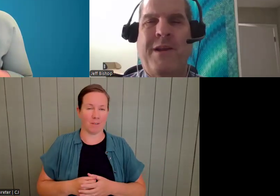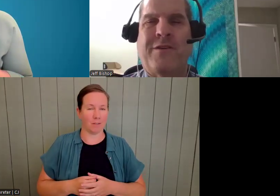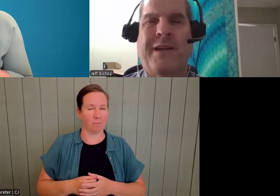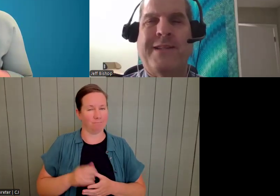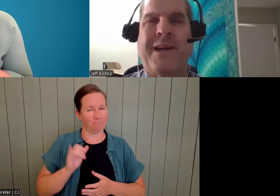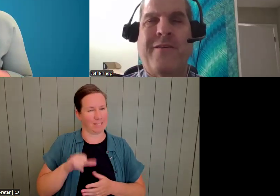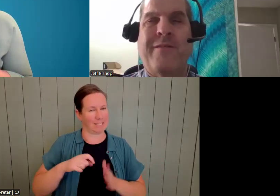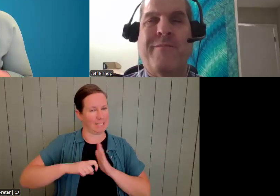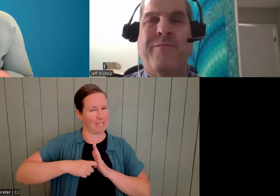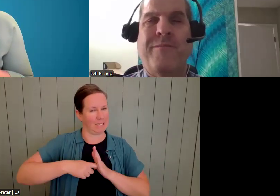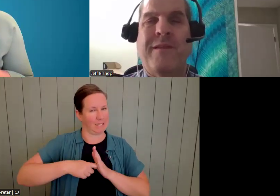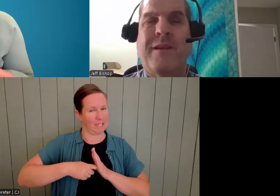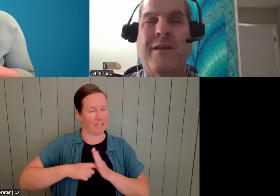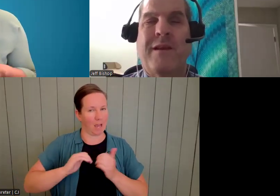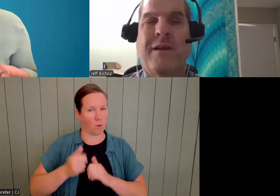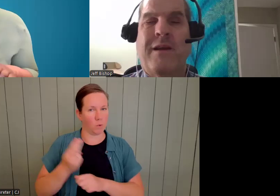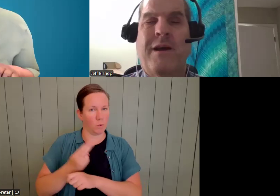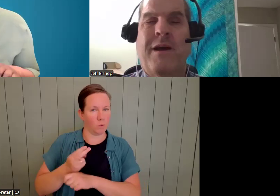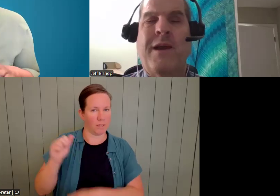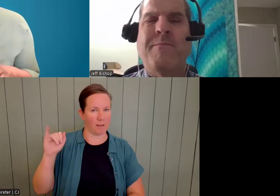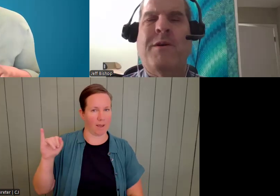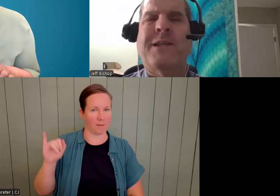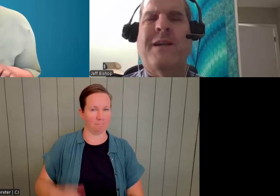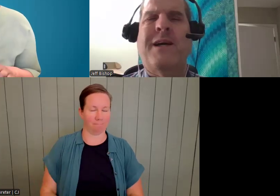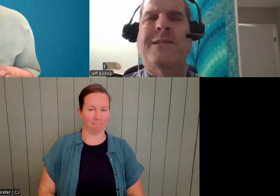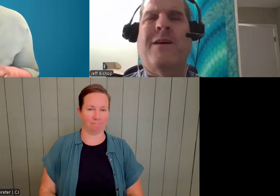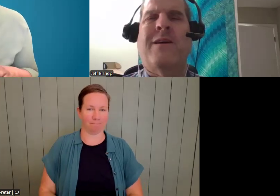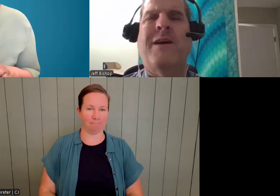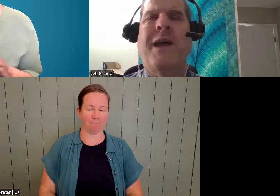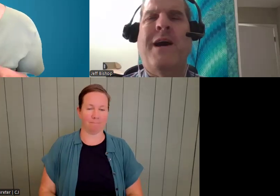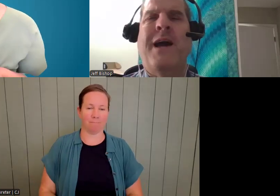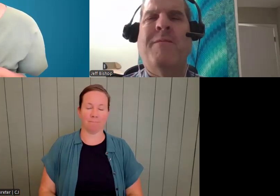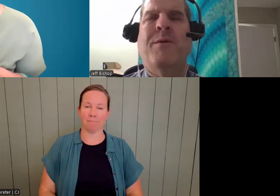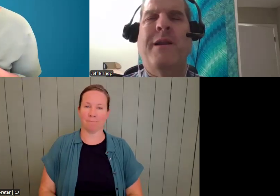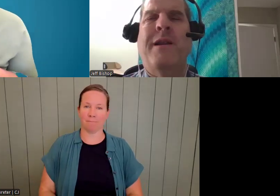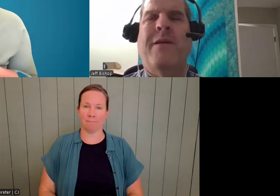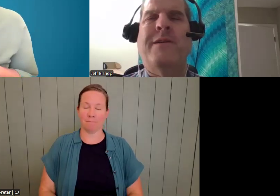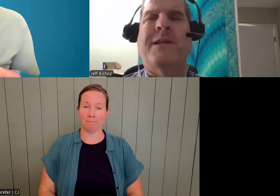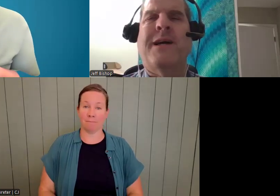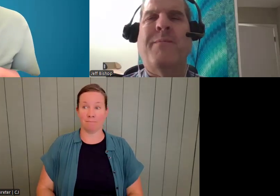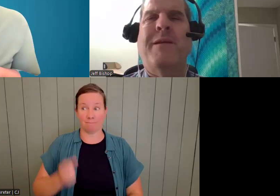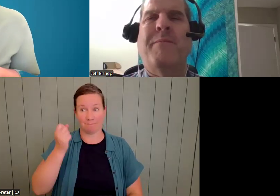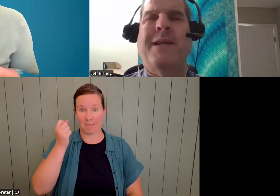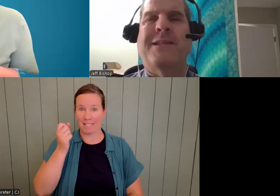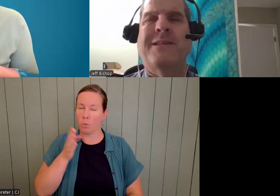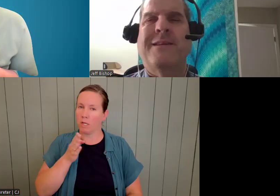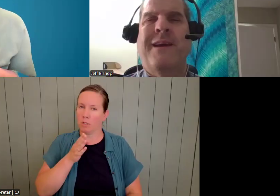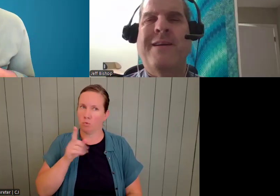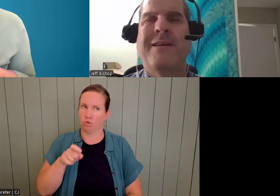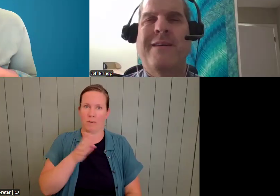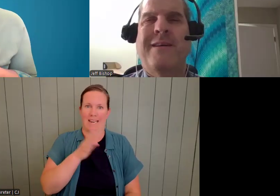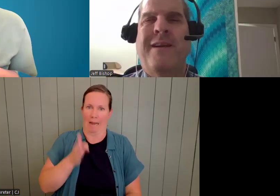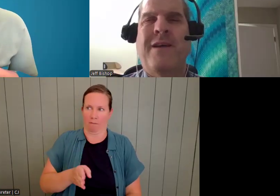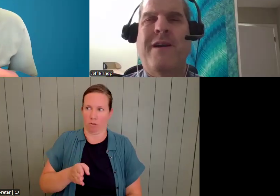in making sure that it's accurate. Okay, personalize all AI output. Never just copy and paste.